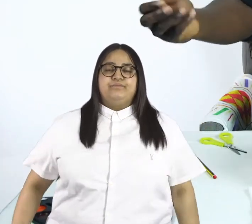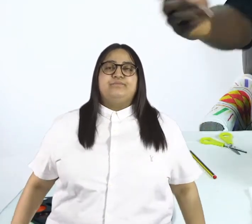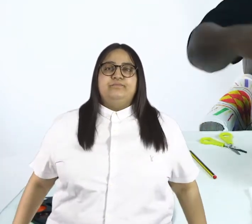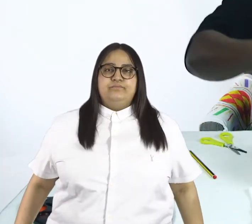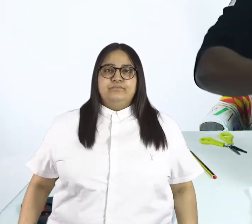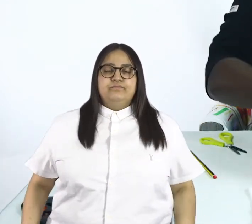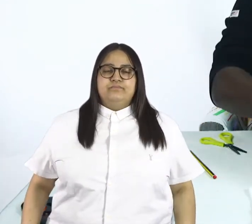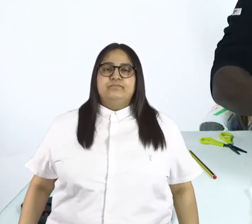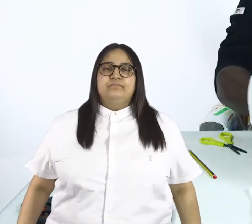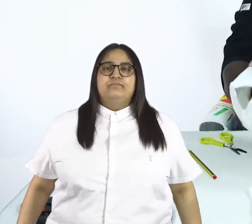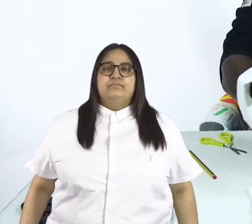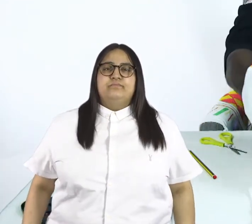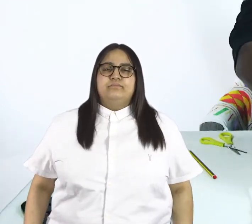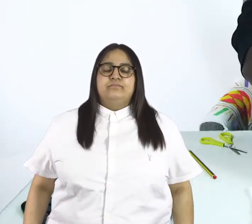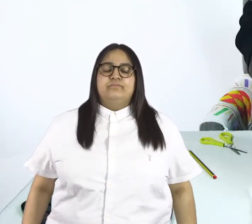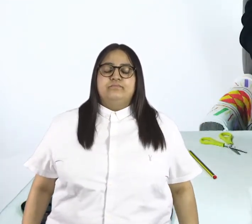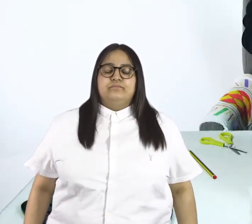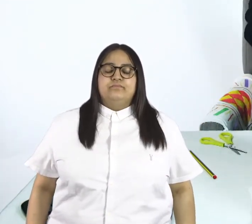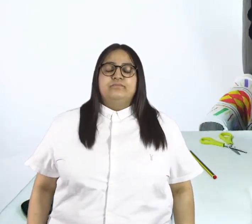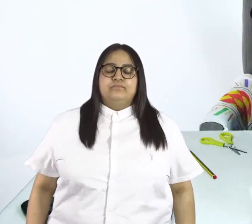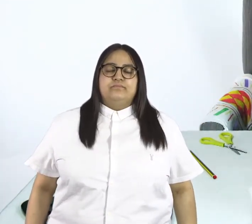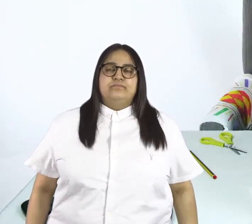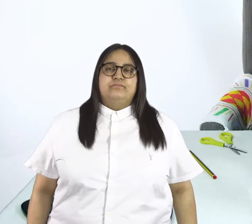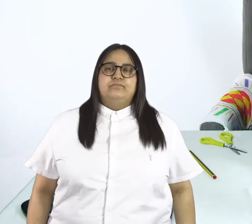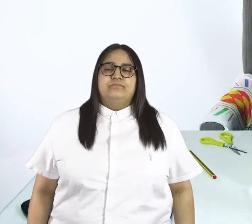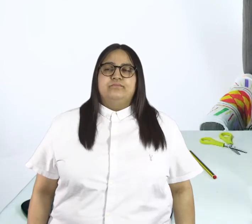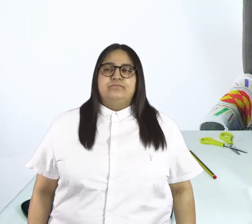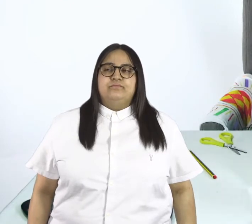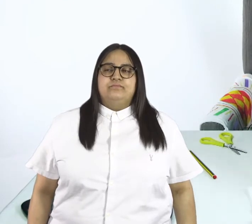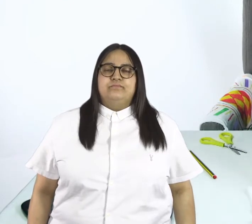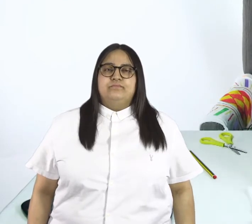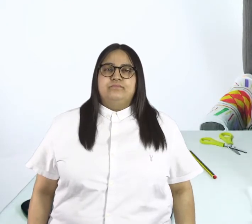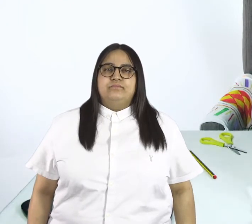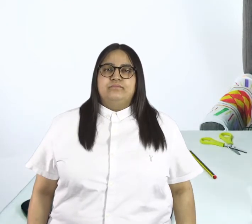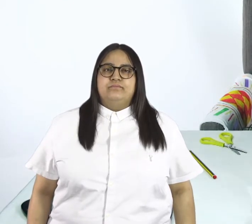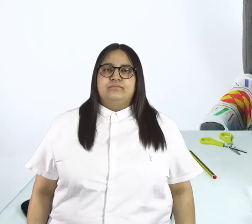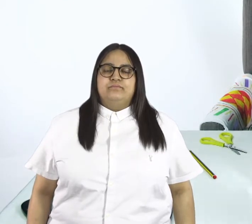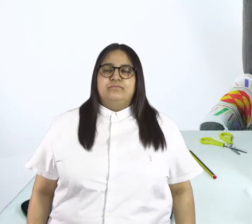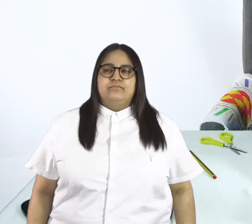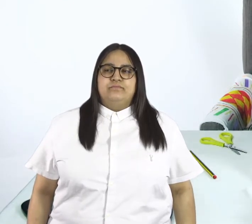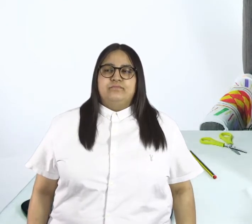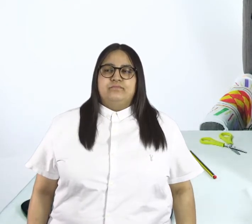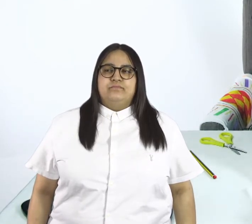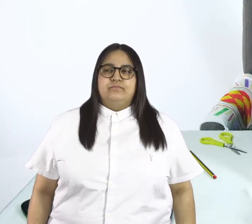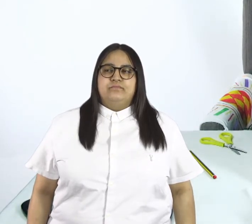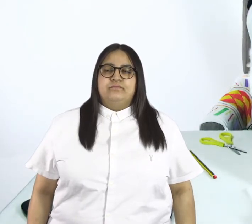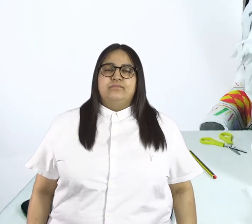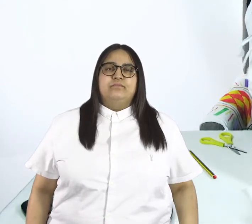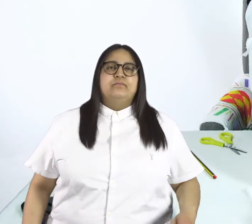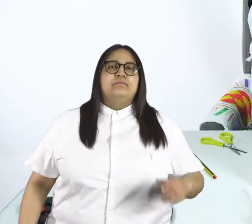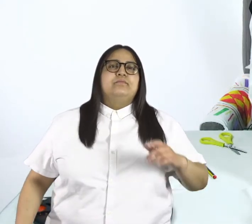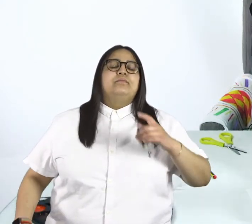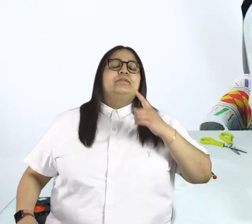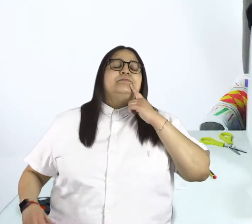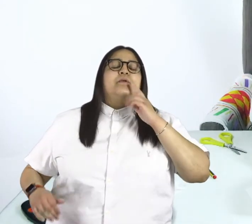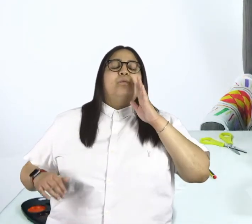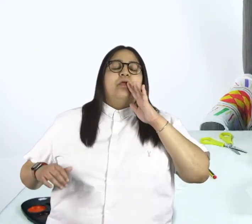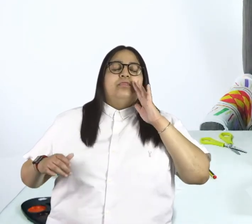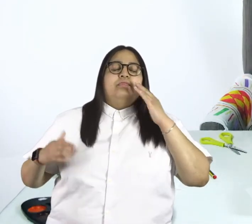gonna demonstrate. Once my sleeve goes in, you get those nice like claw slits and your tasseled